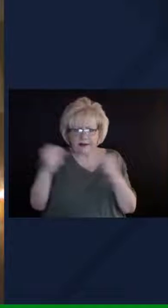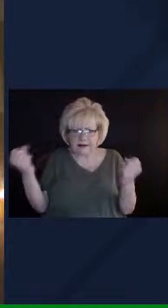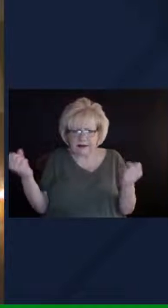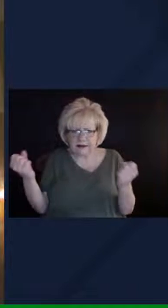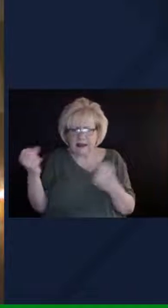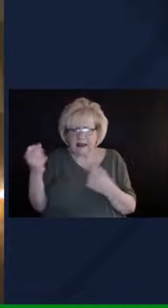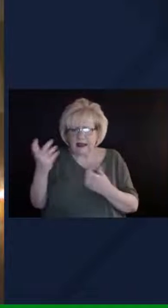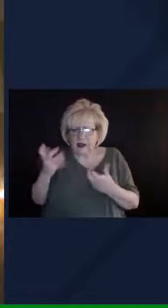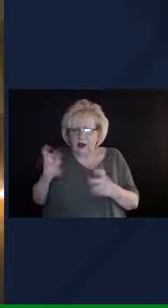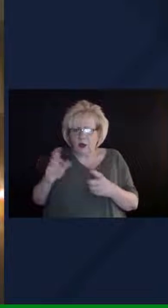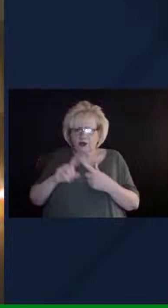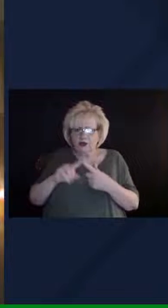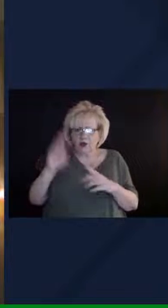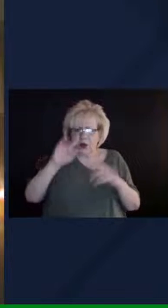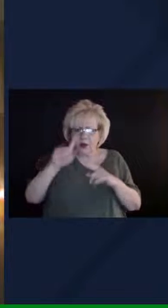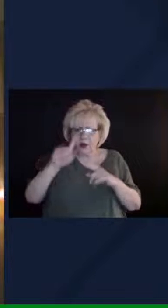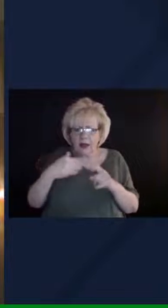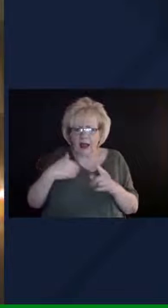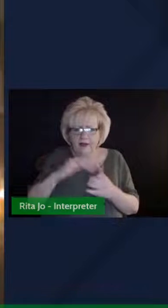having my rights eroded.